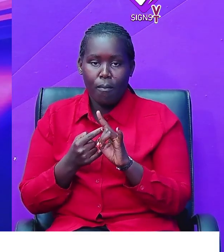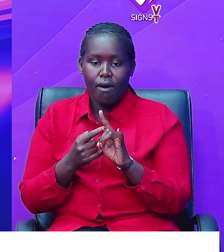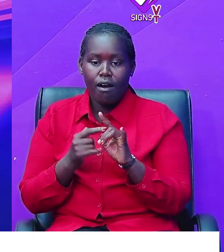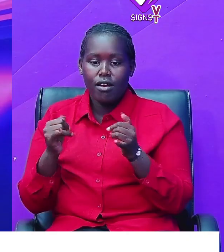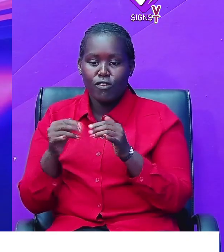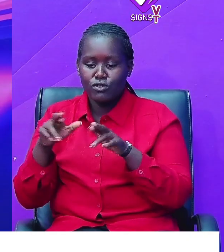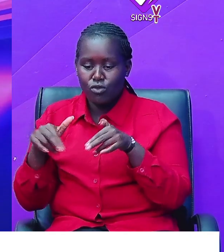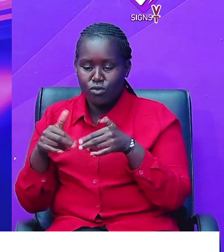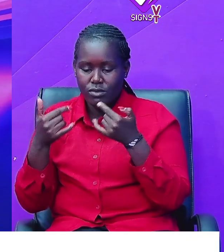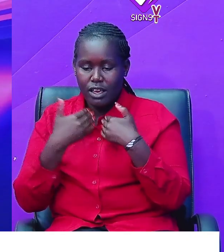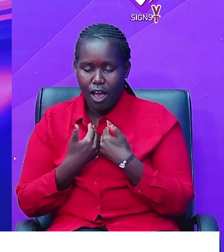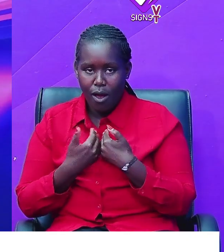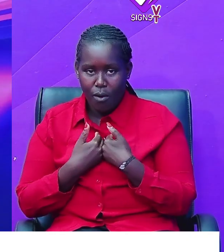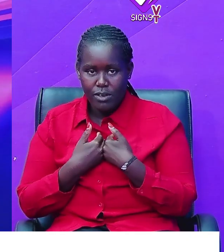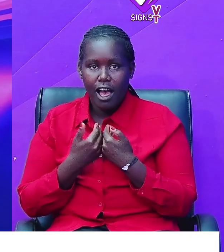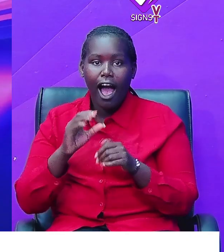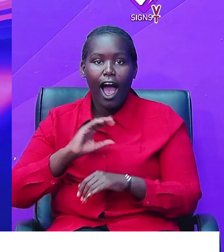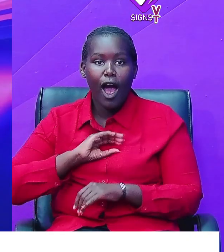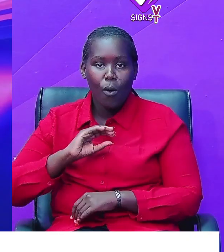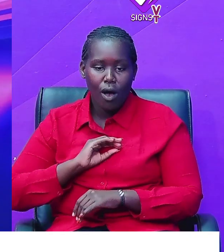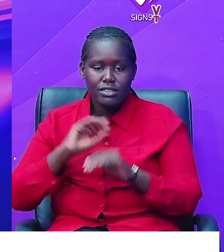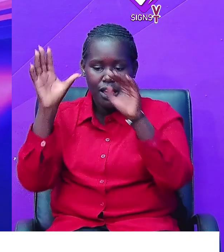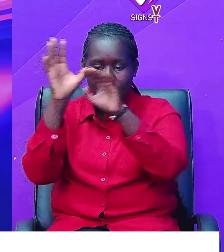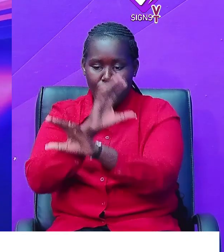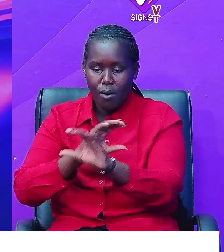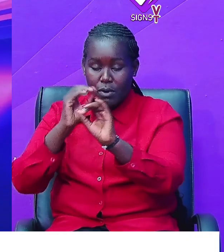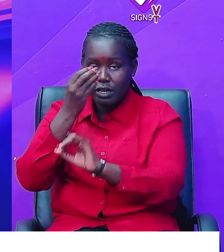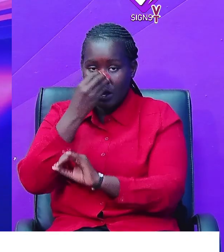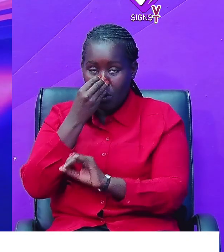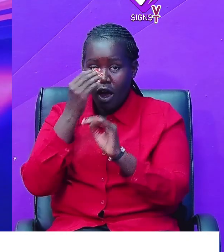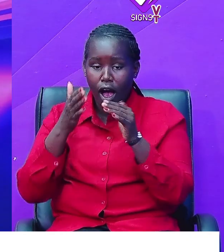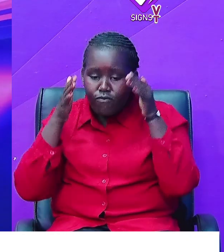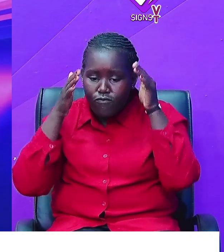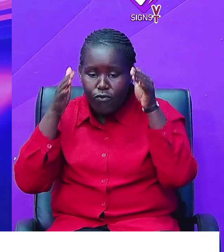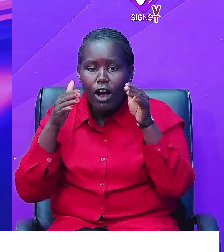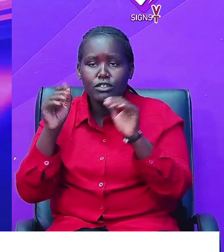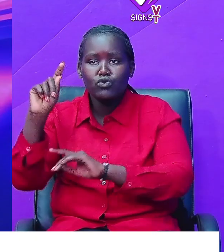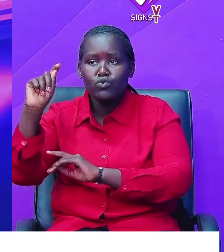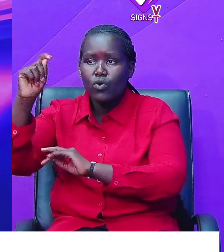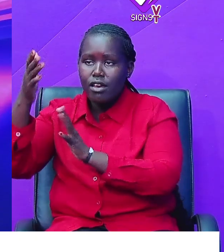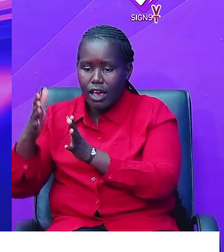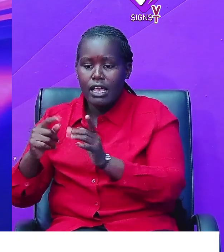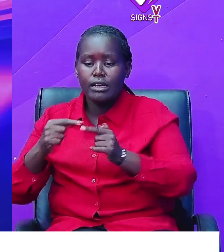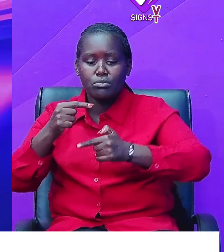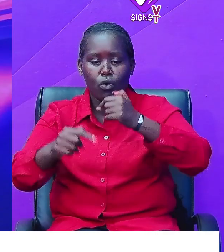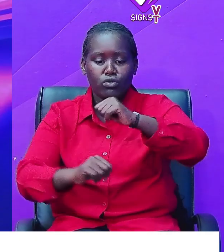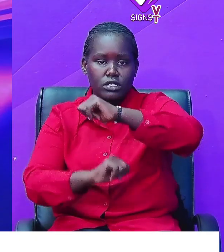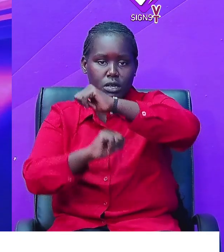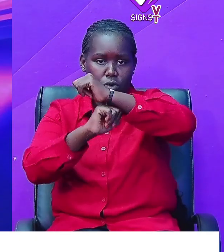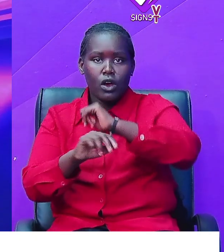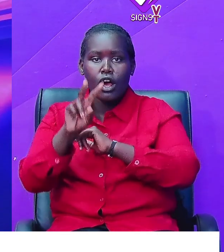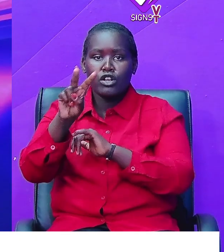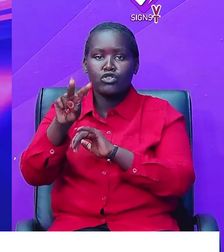hour. President William Ruto has committed to Kenya's continued support for a two-state